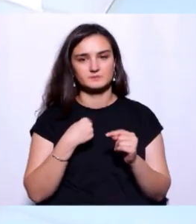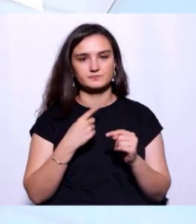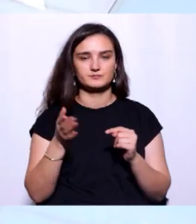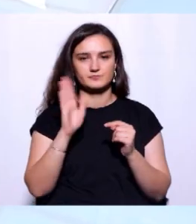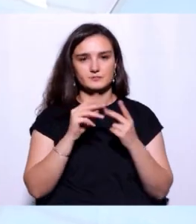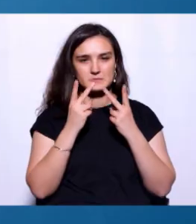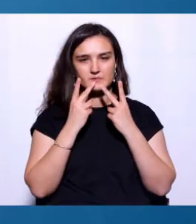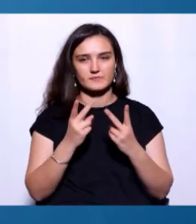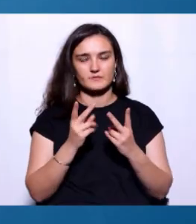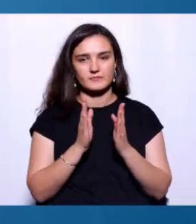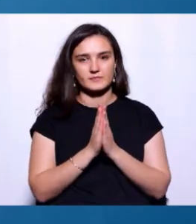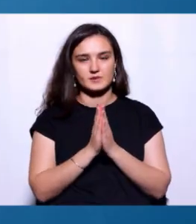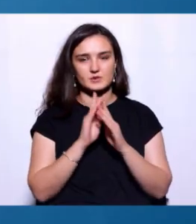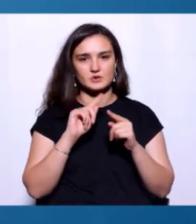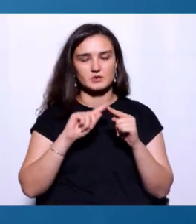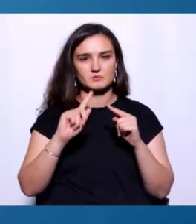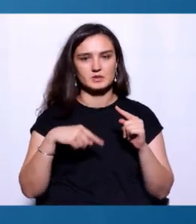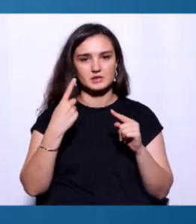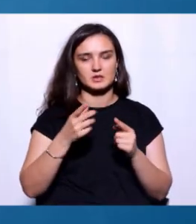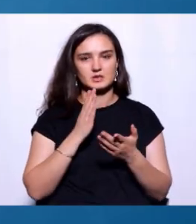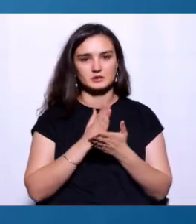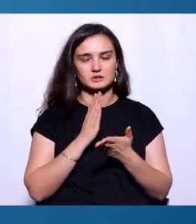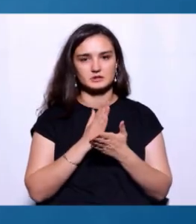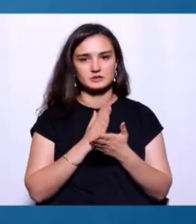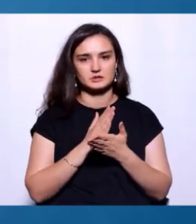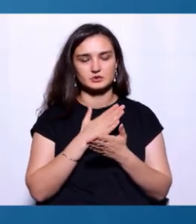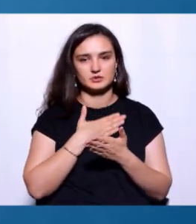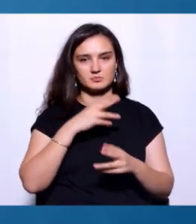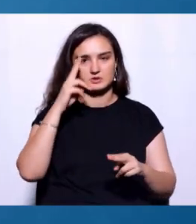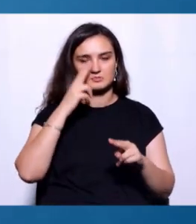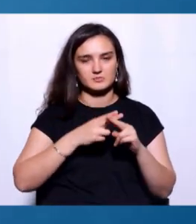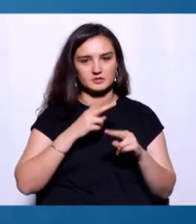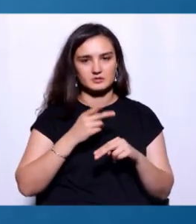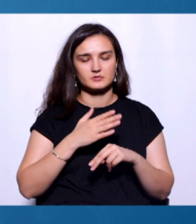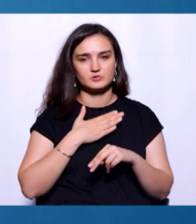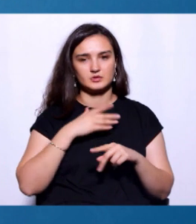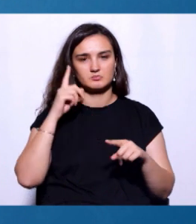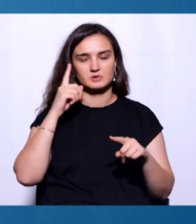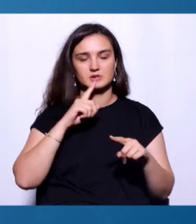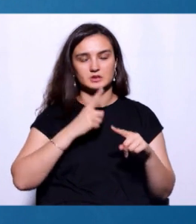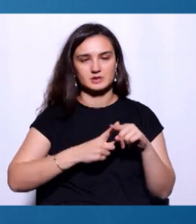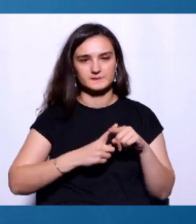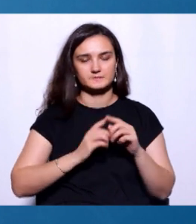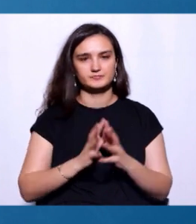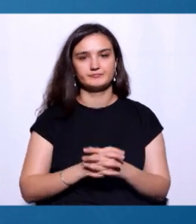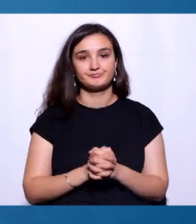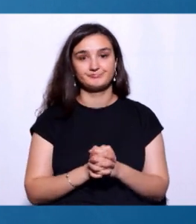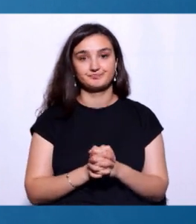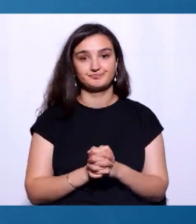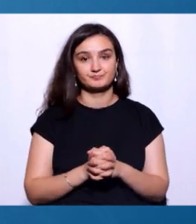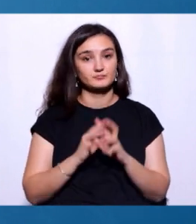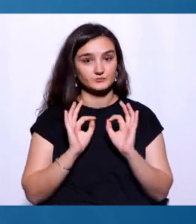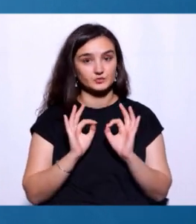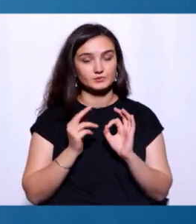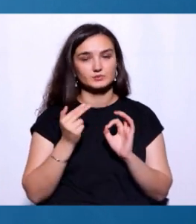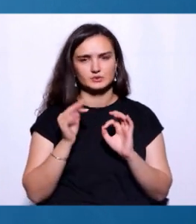Let's see. Next to me is my brother and my sister. Am I right?